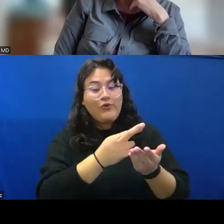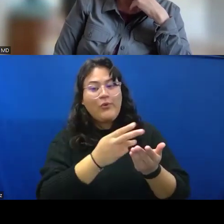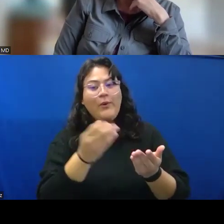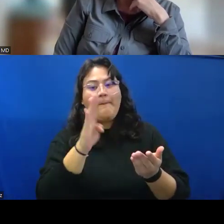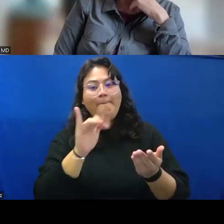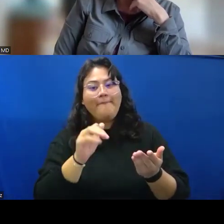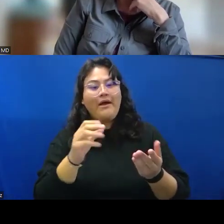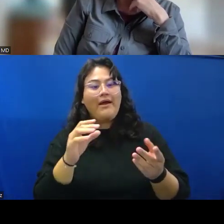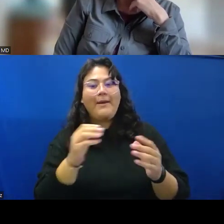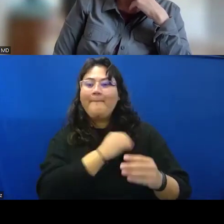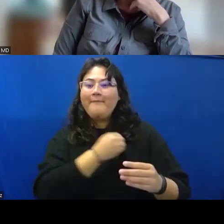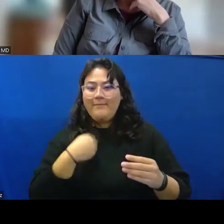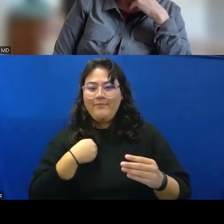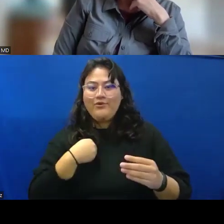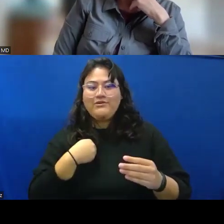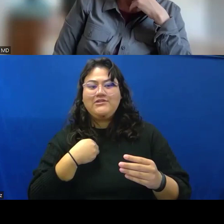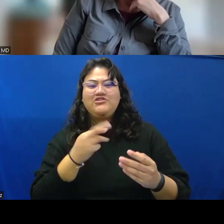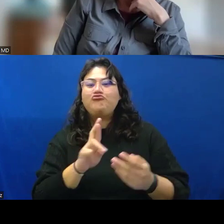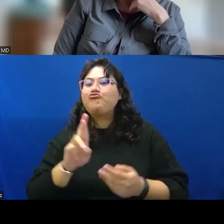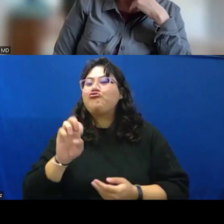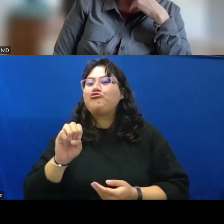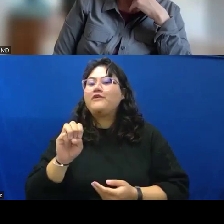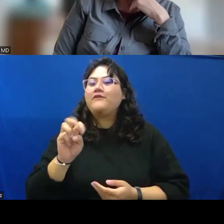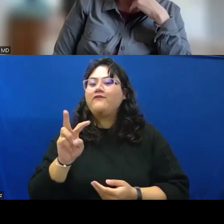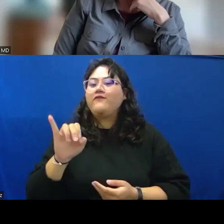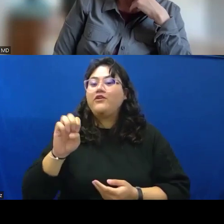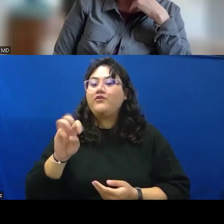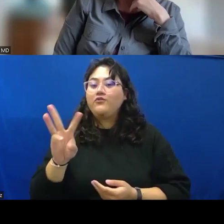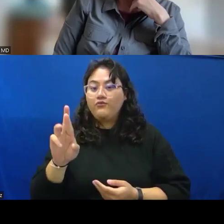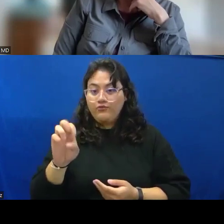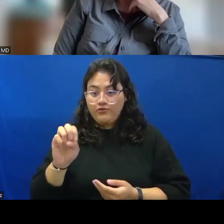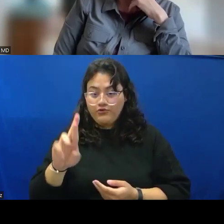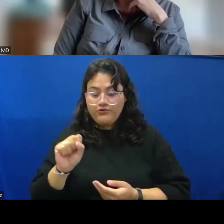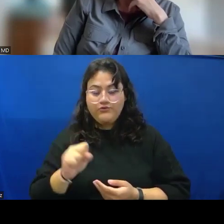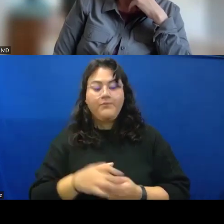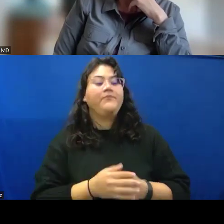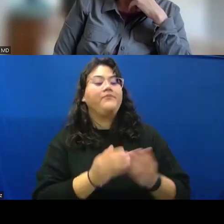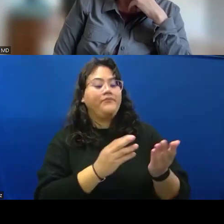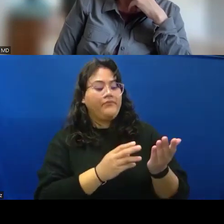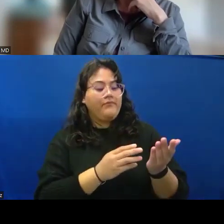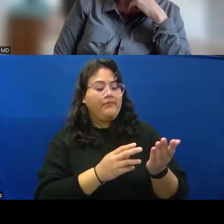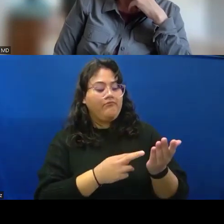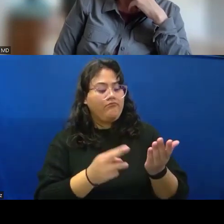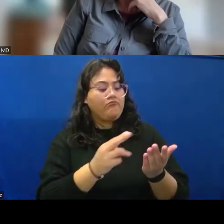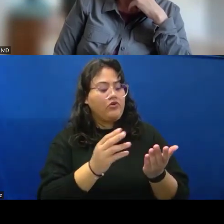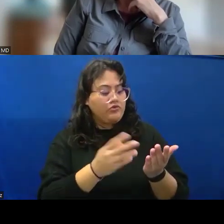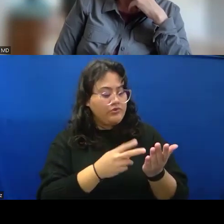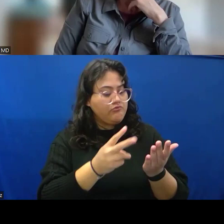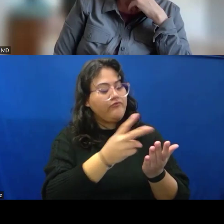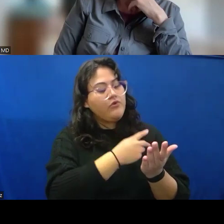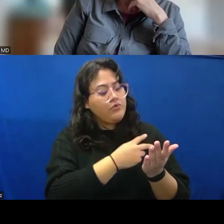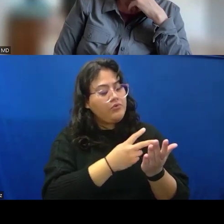also external reviewers. And then the draft undergoes revision based on the reviewers' comments.